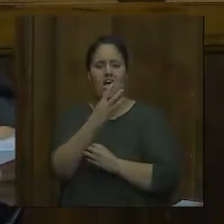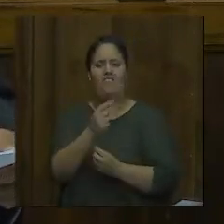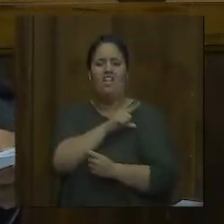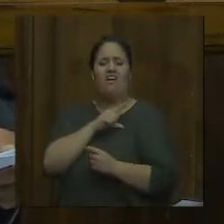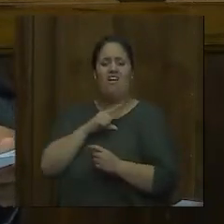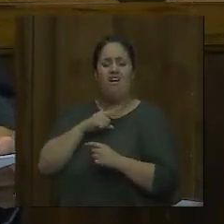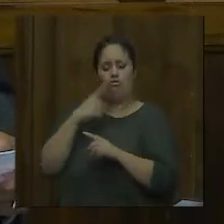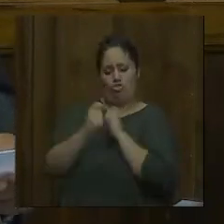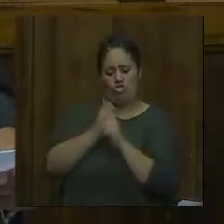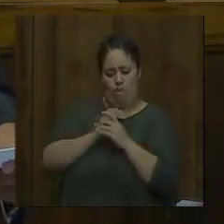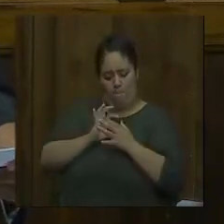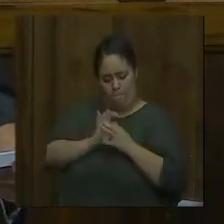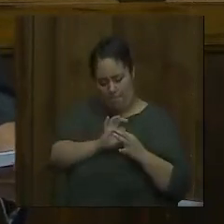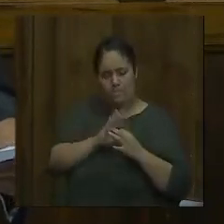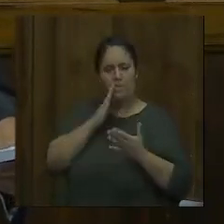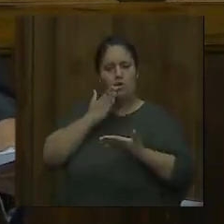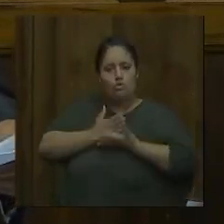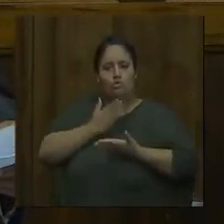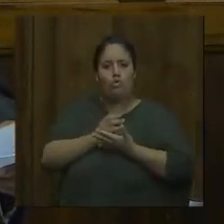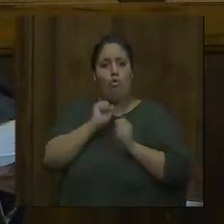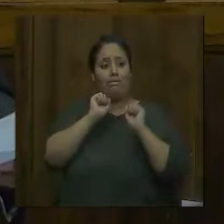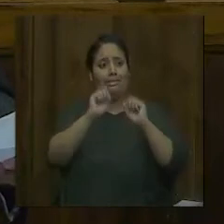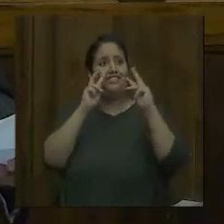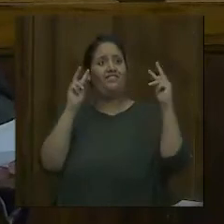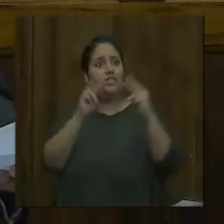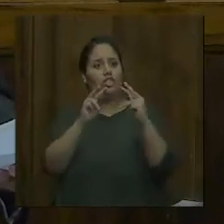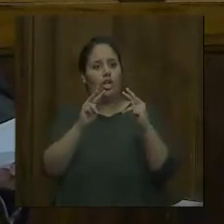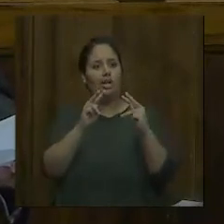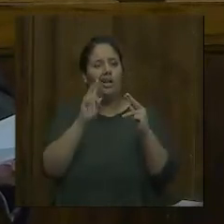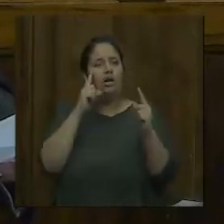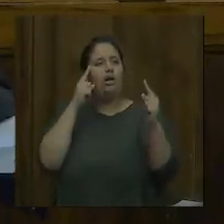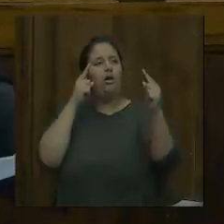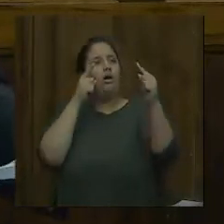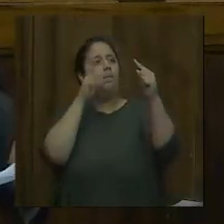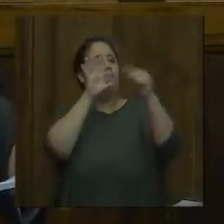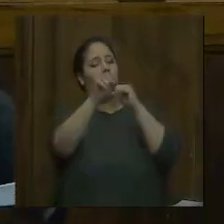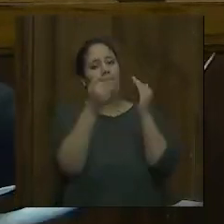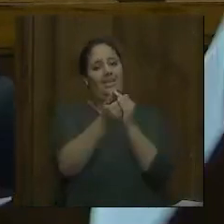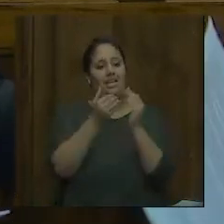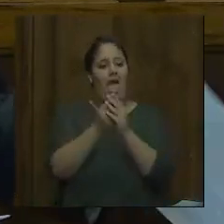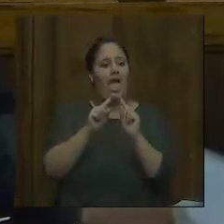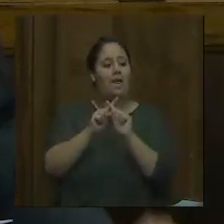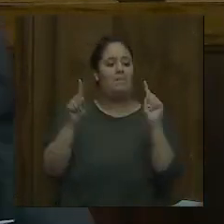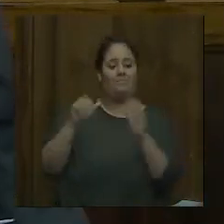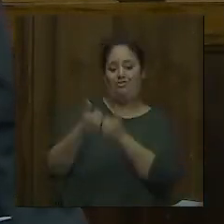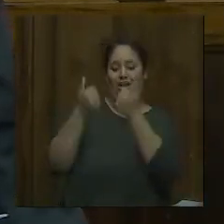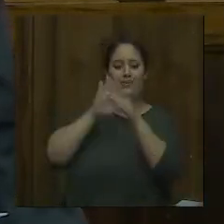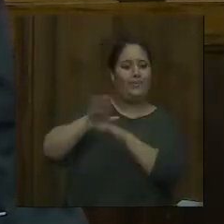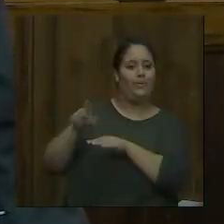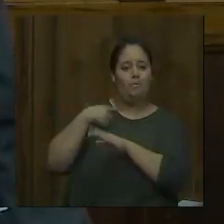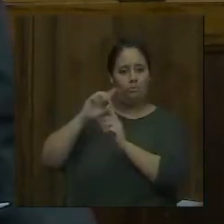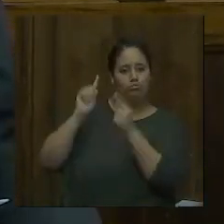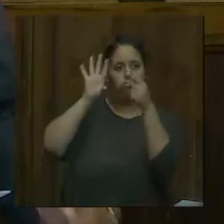long-term commitment to ensuring that its vision is realized despite the challenges that are